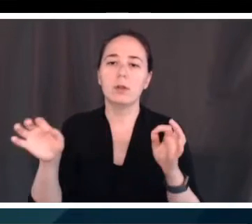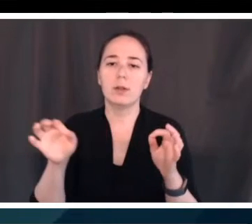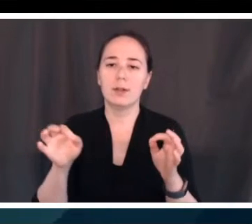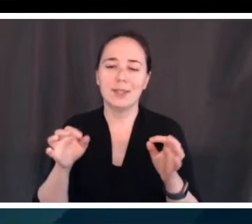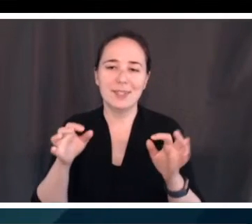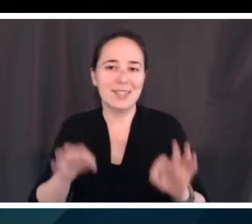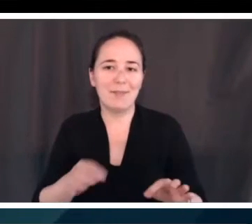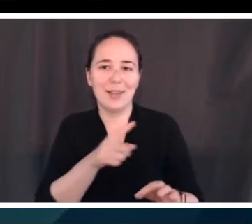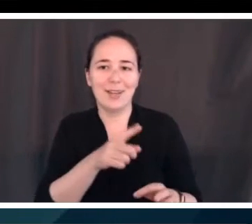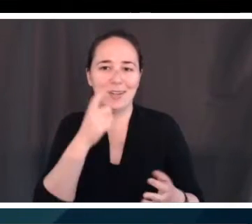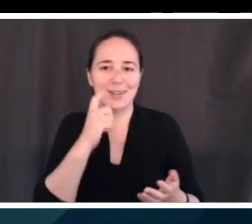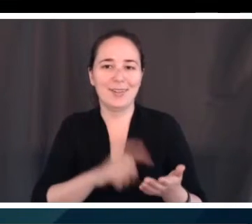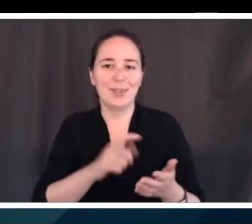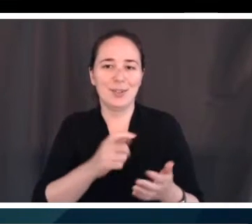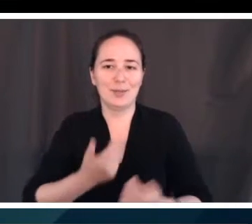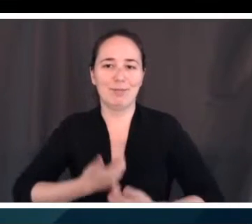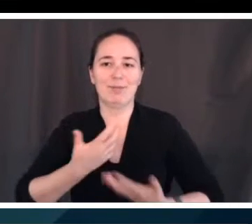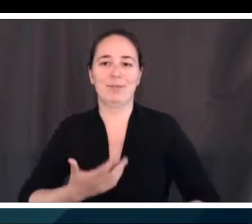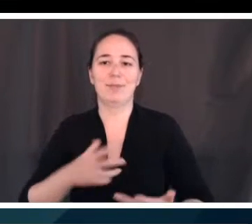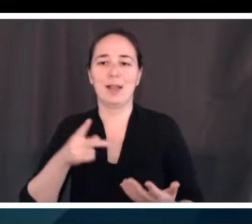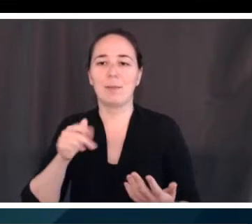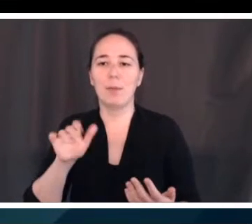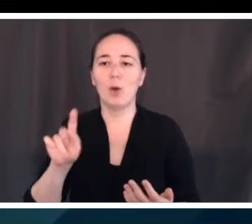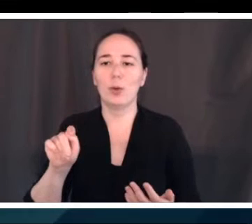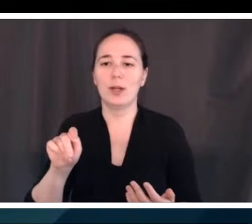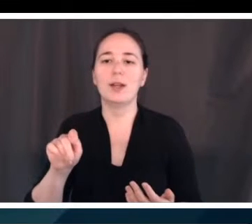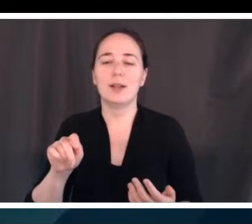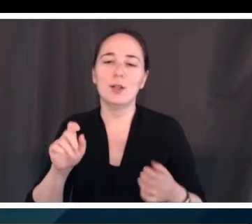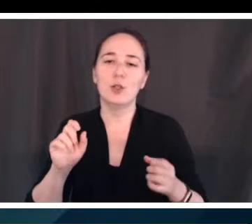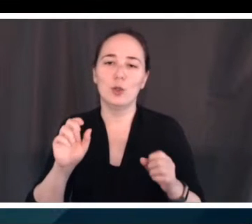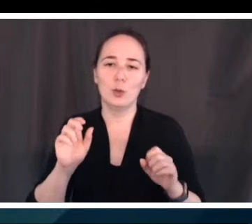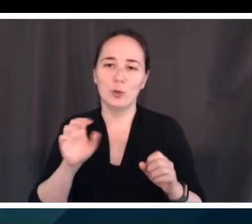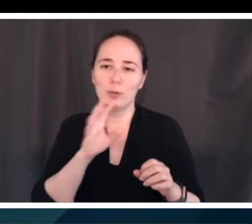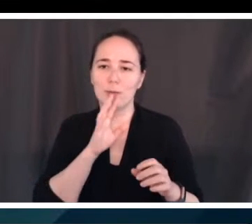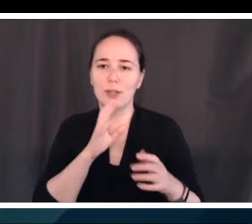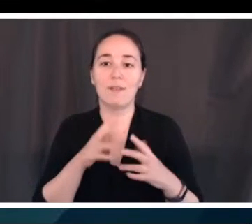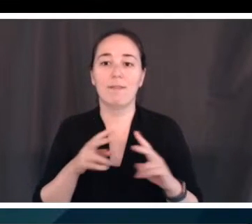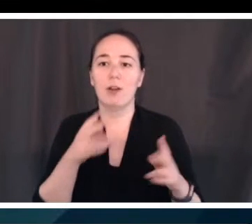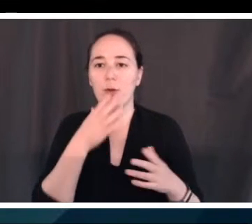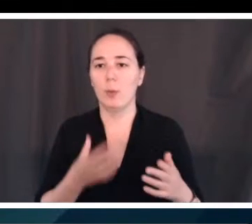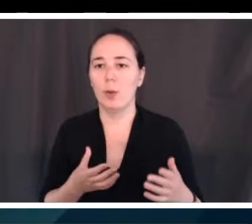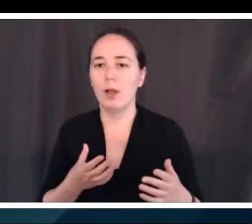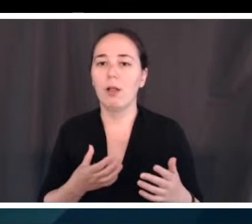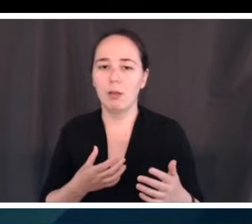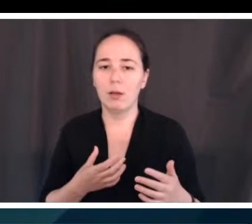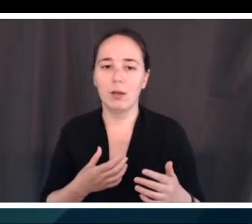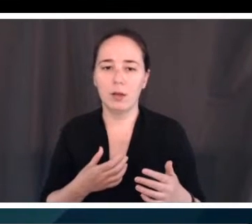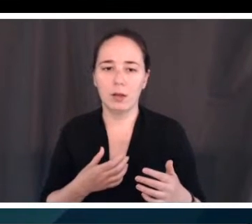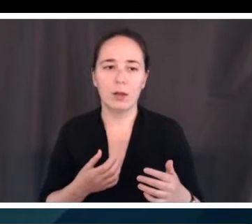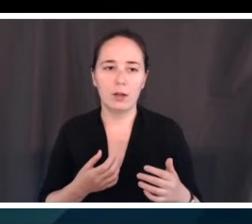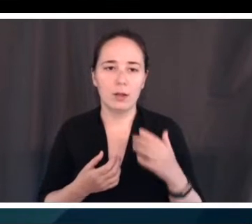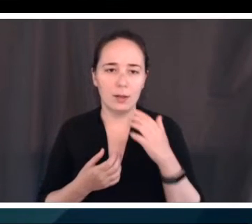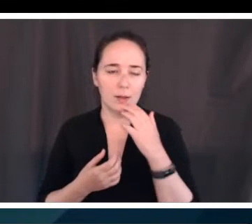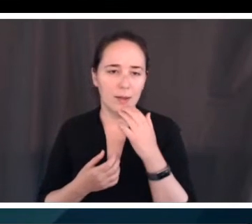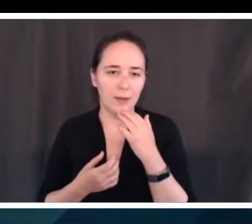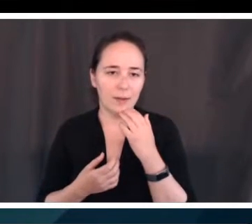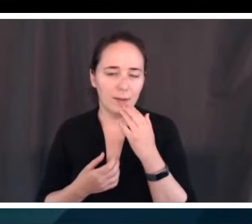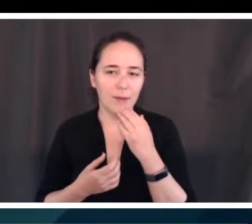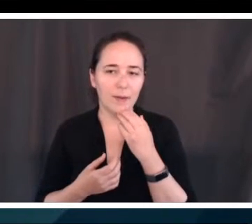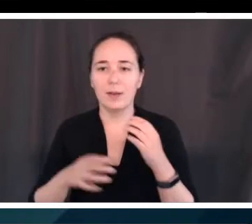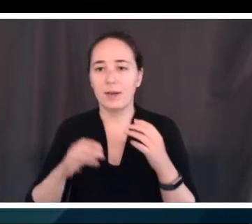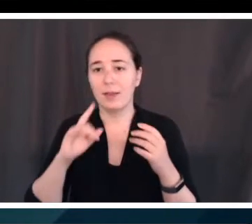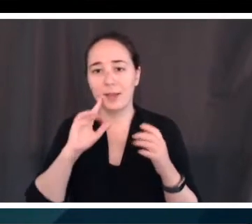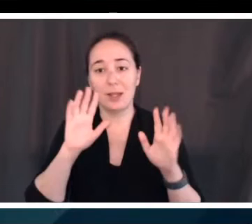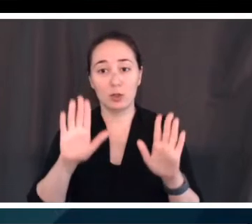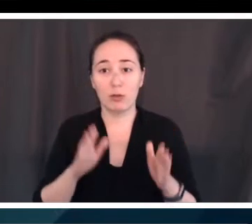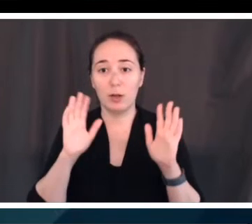a poet's heart, an artist's heart, and are able to articulate that so poignantly. And certainly a great way to wrap up this episode.